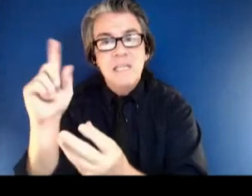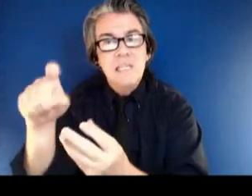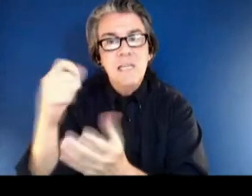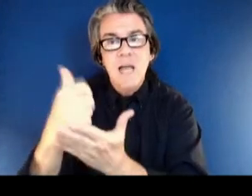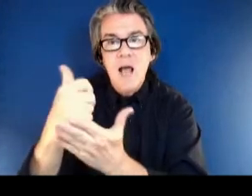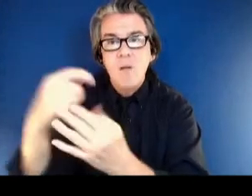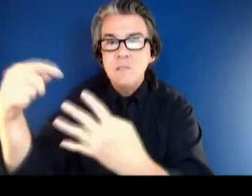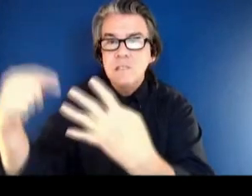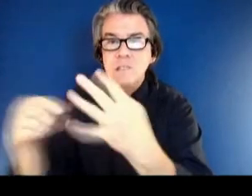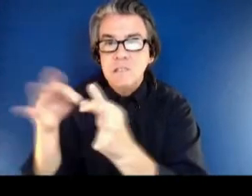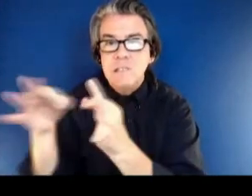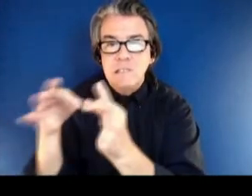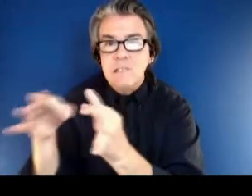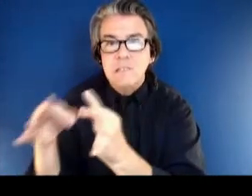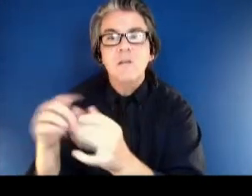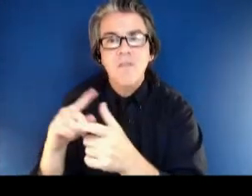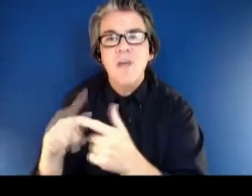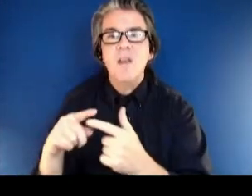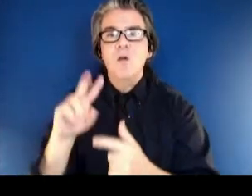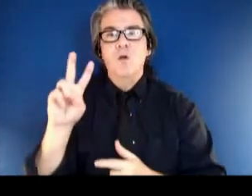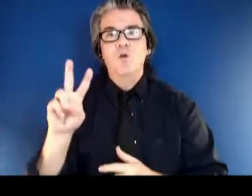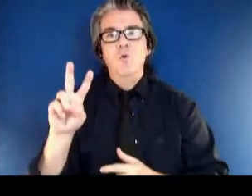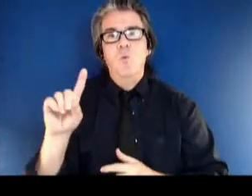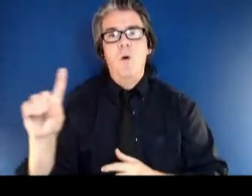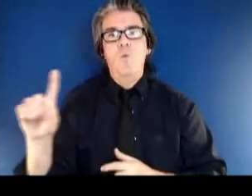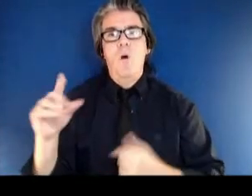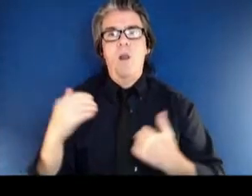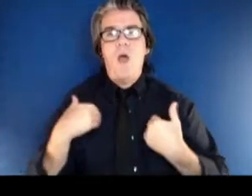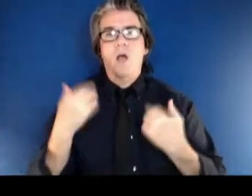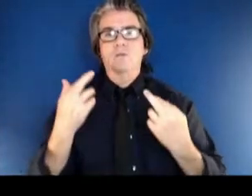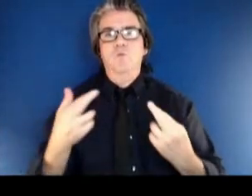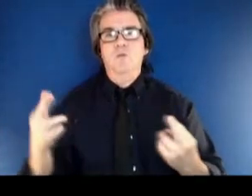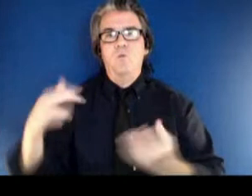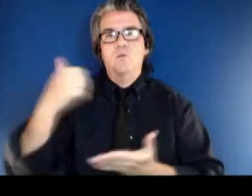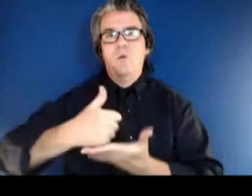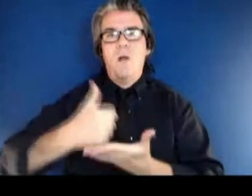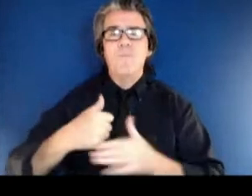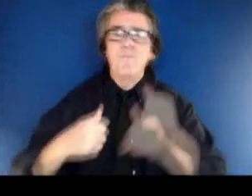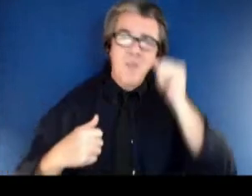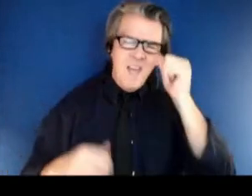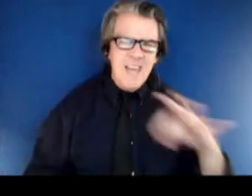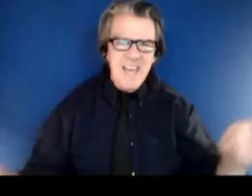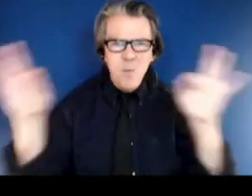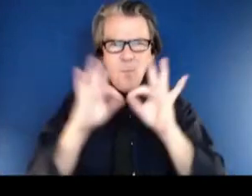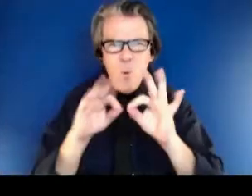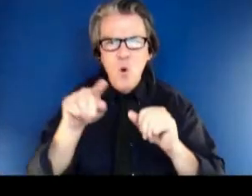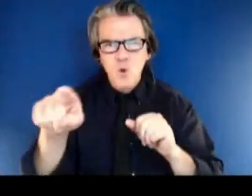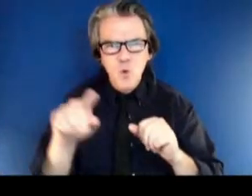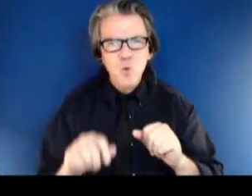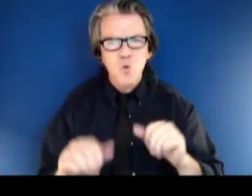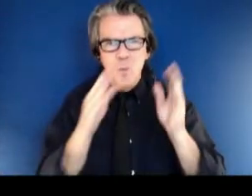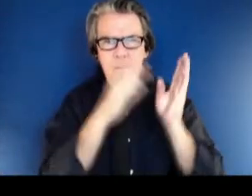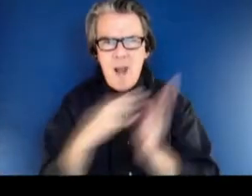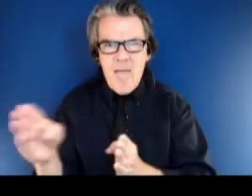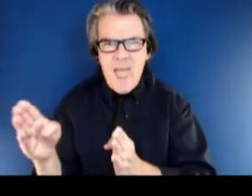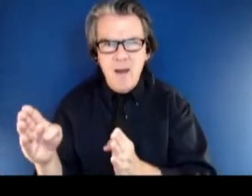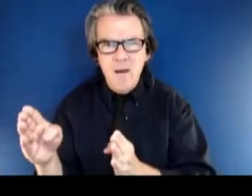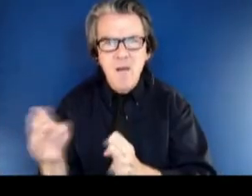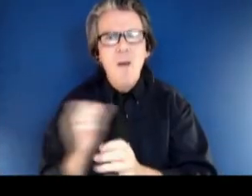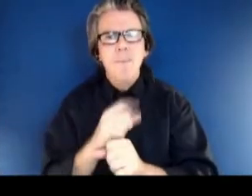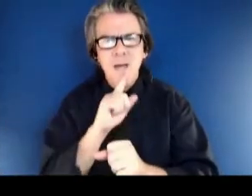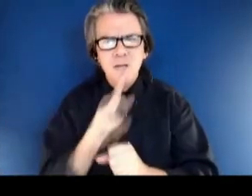emergencies. We encourage all customers to be prepared and have a safety plan. So be sure that you have updated your